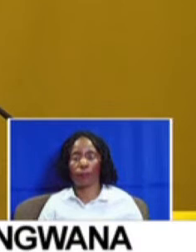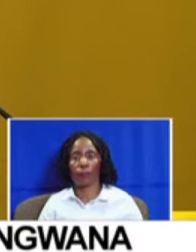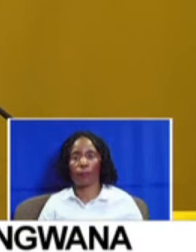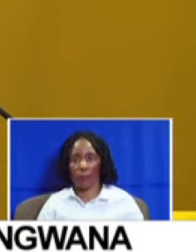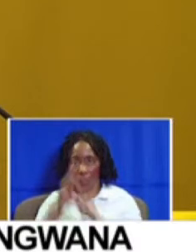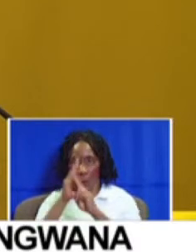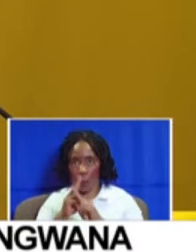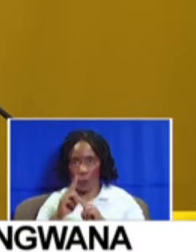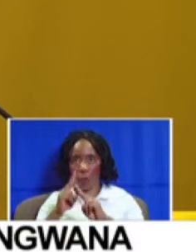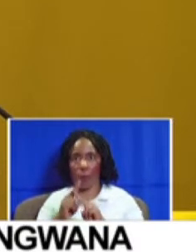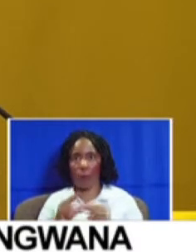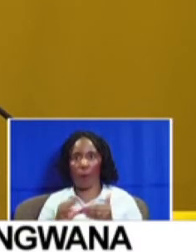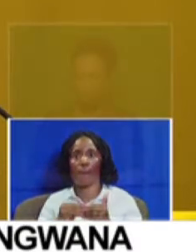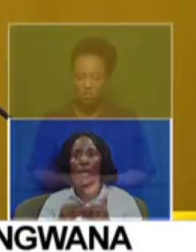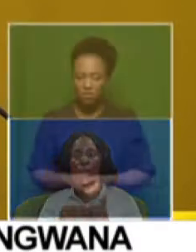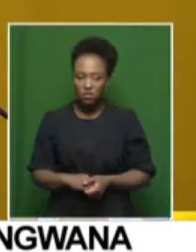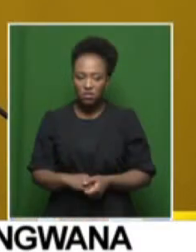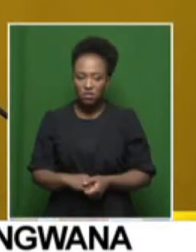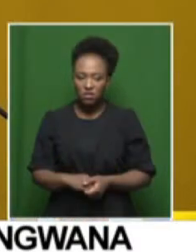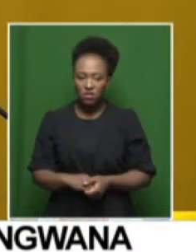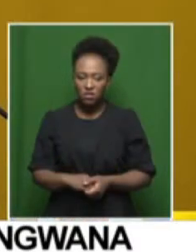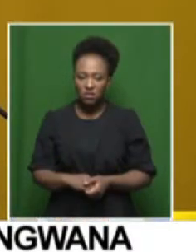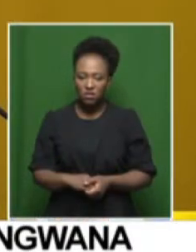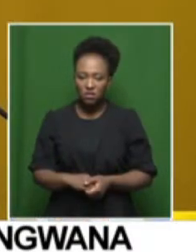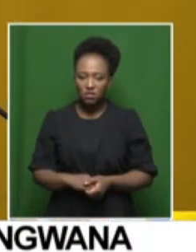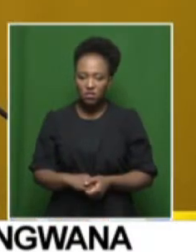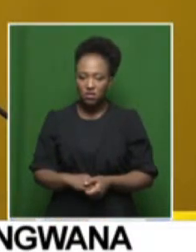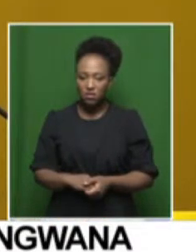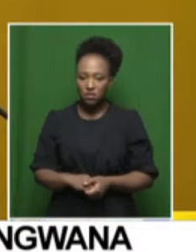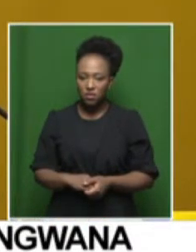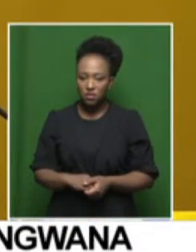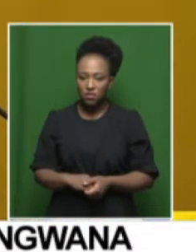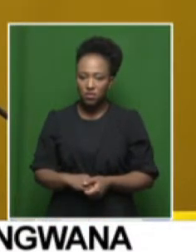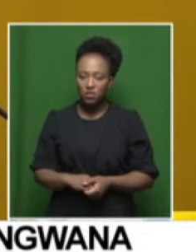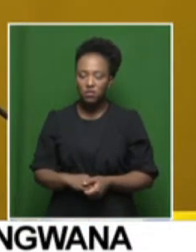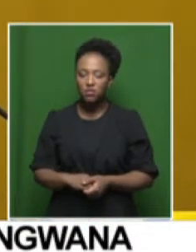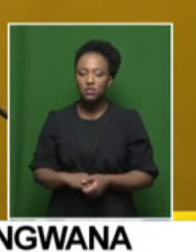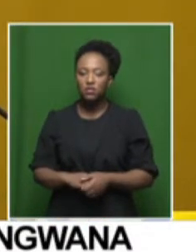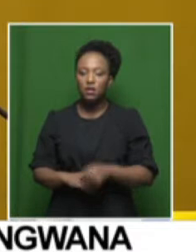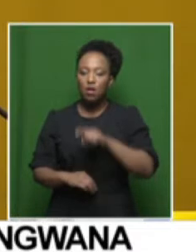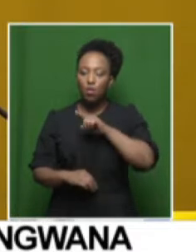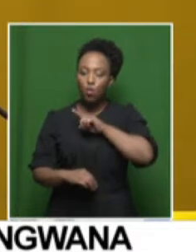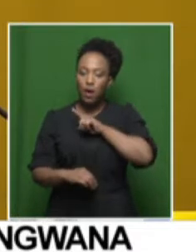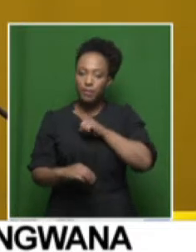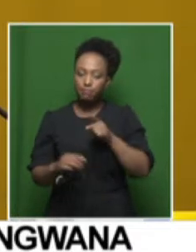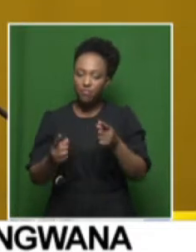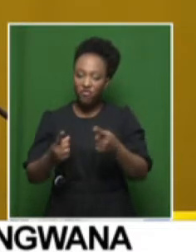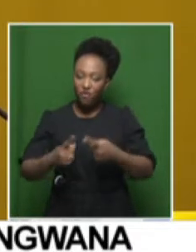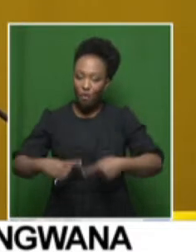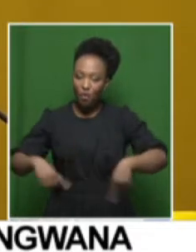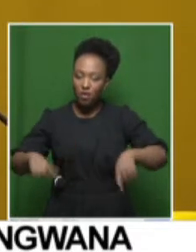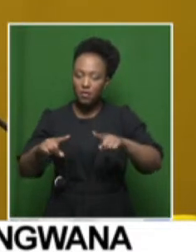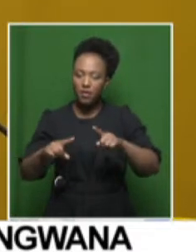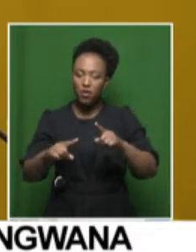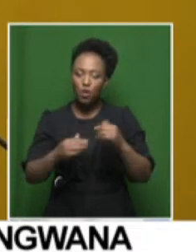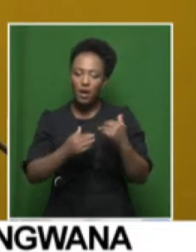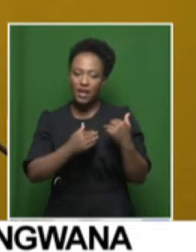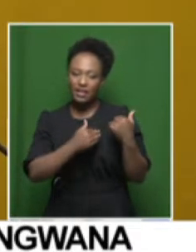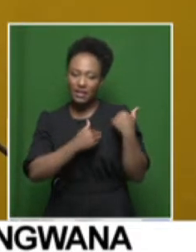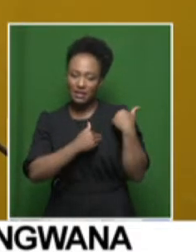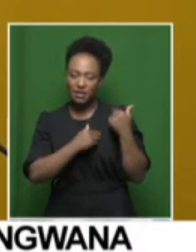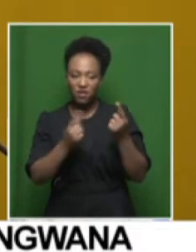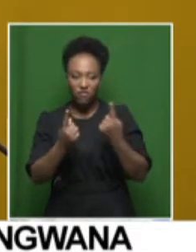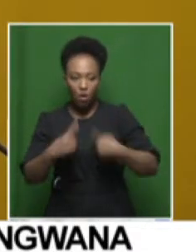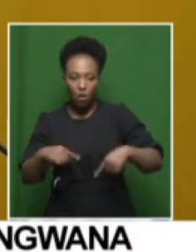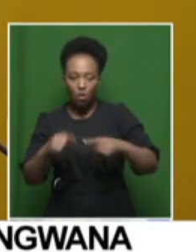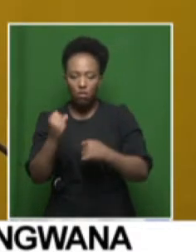Honorable members, I wish to remind you that in the interest of safety for all present in the chamber,